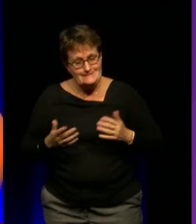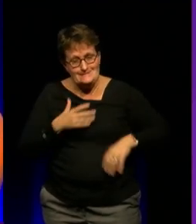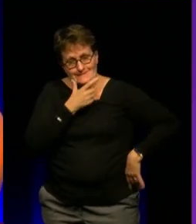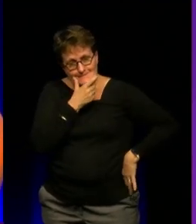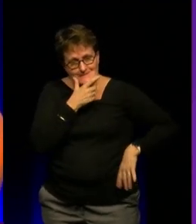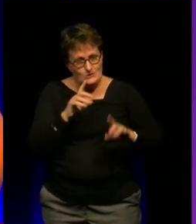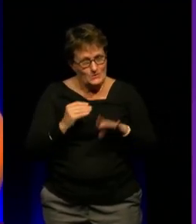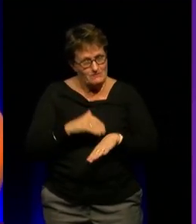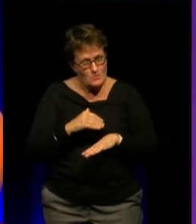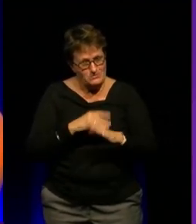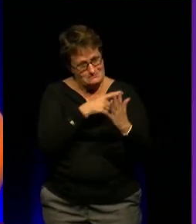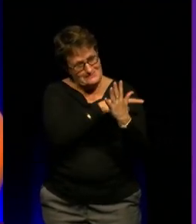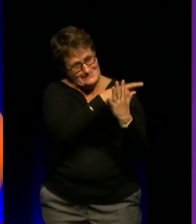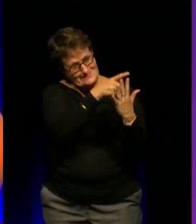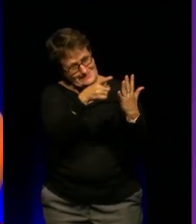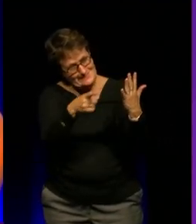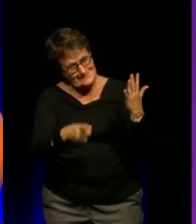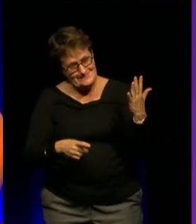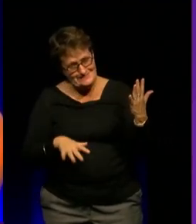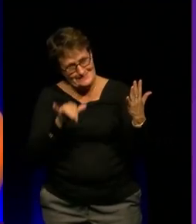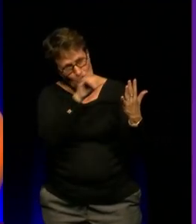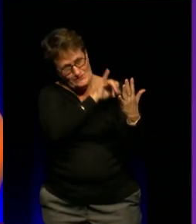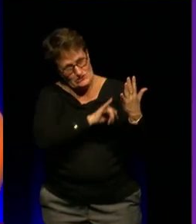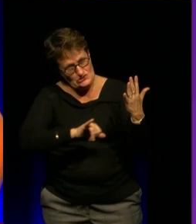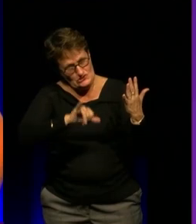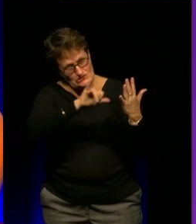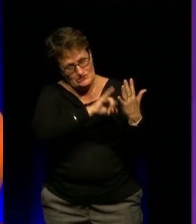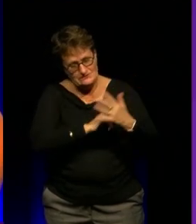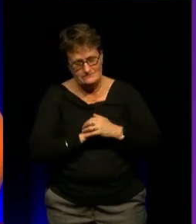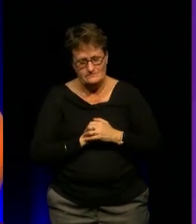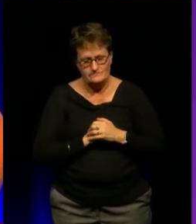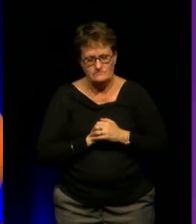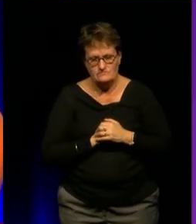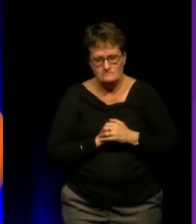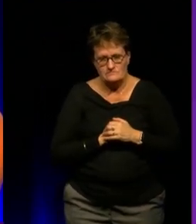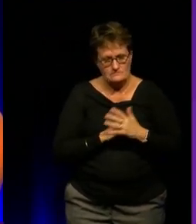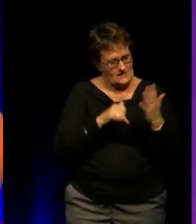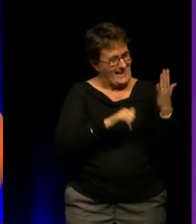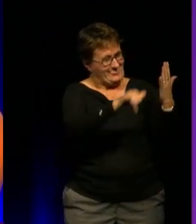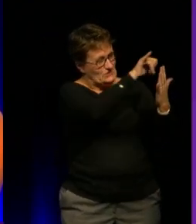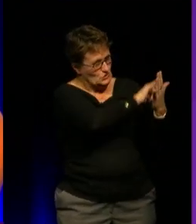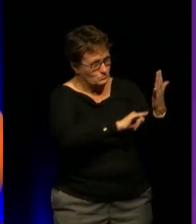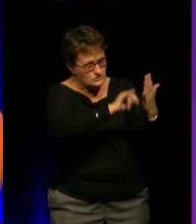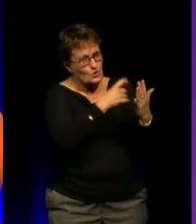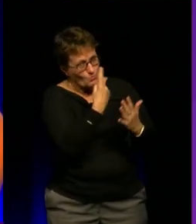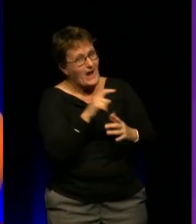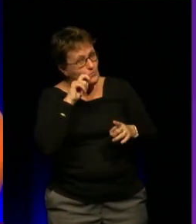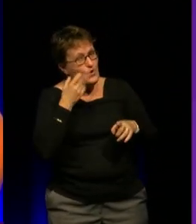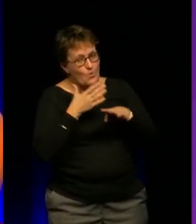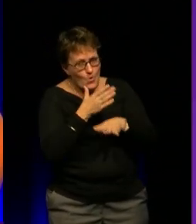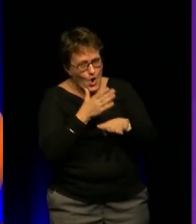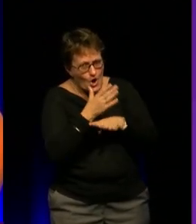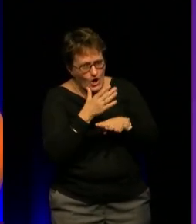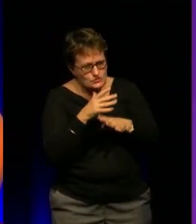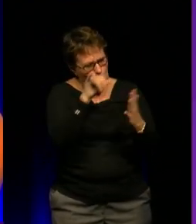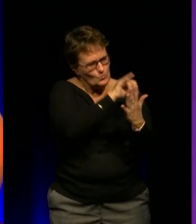we've got a problem here. And I think that of these options, one of those is going to work. And so we should chase the highest